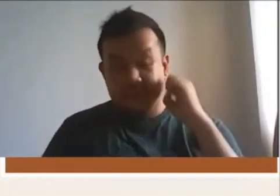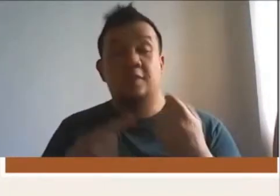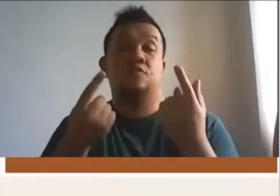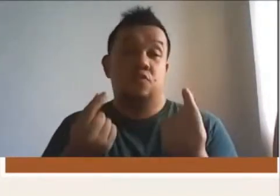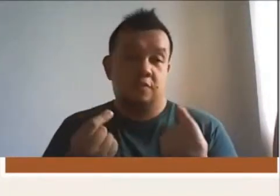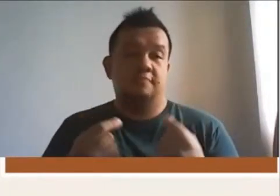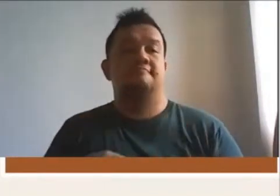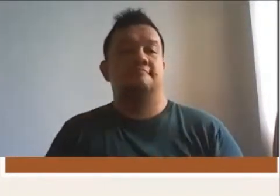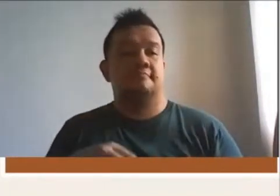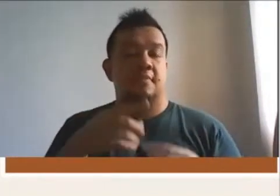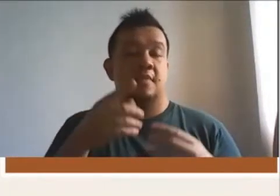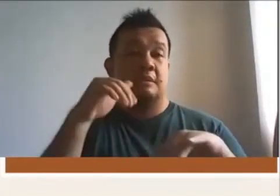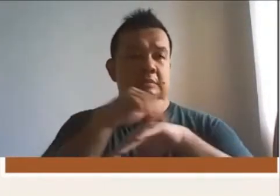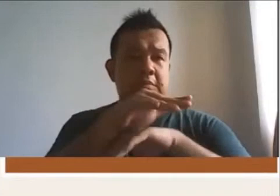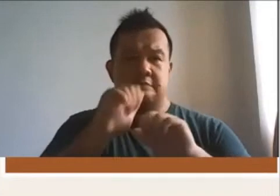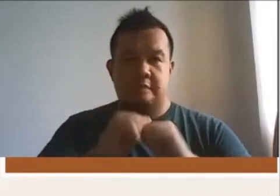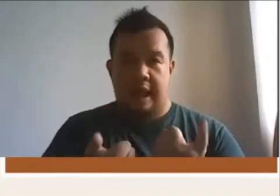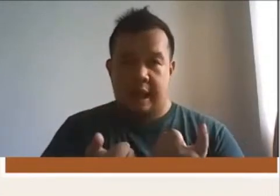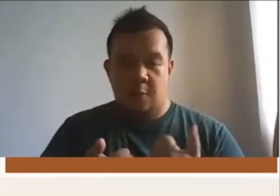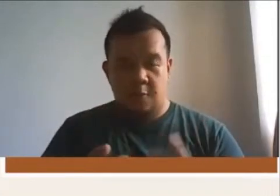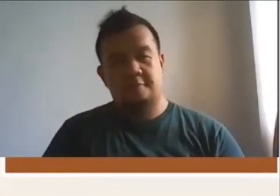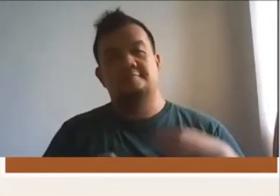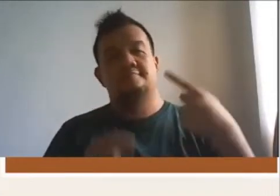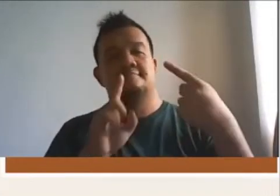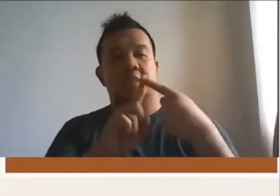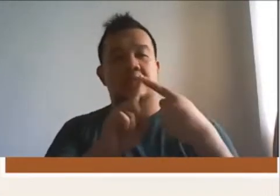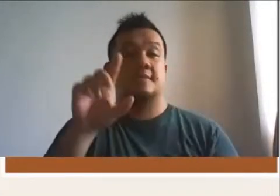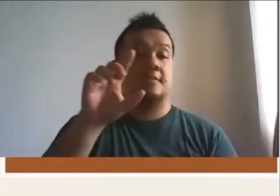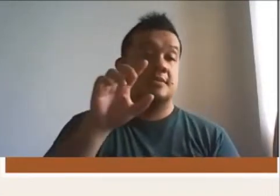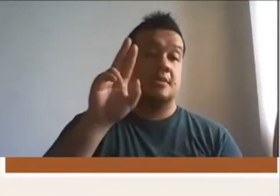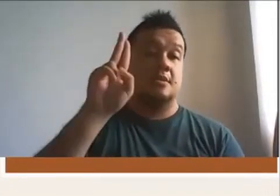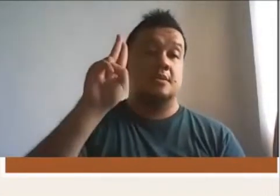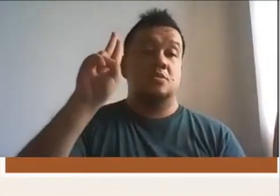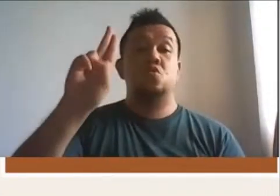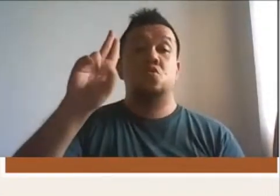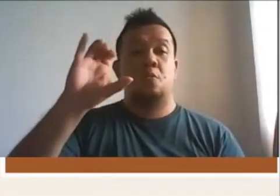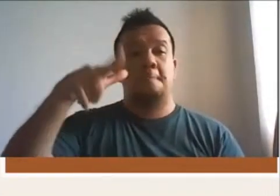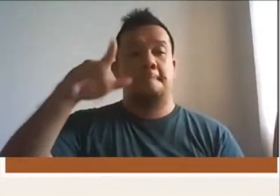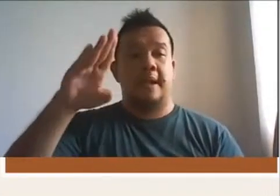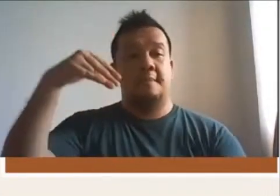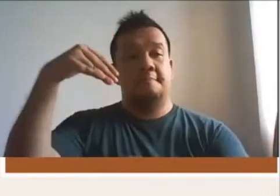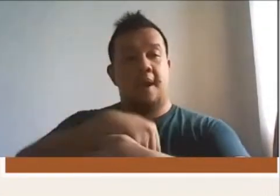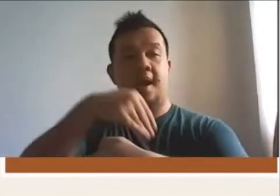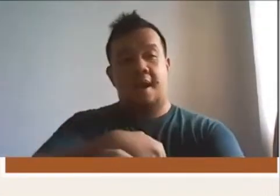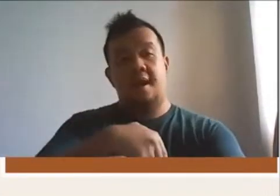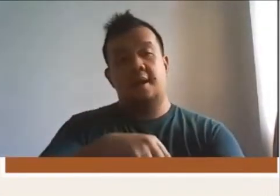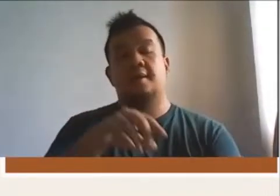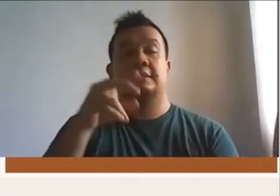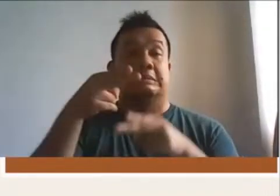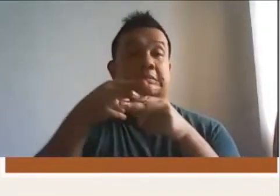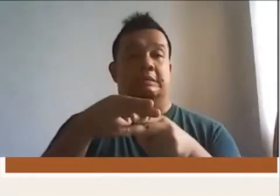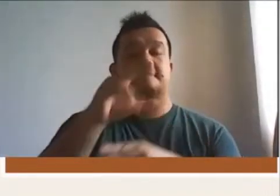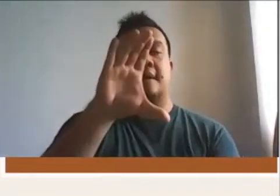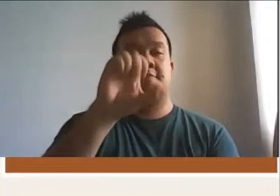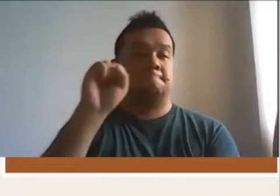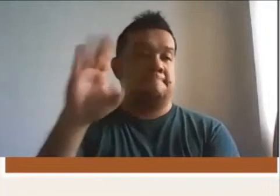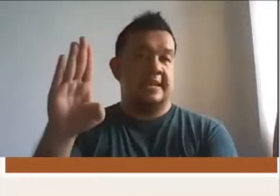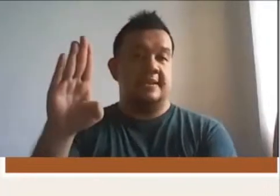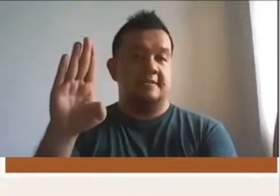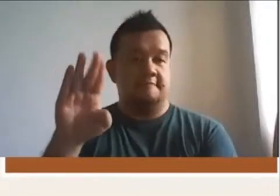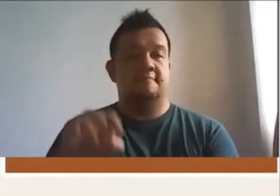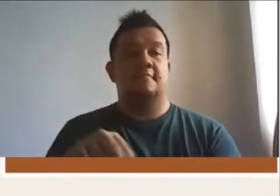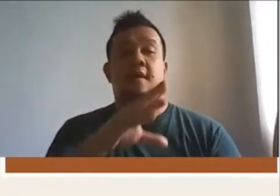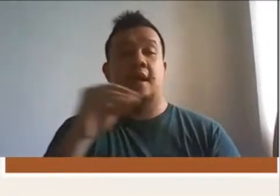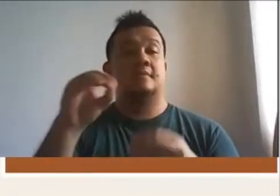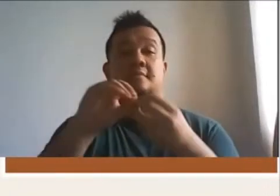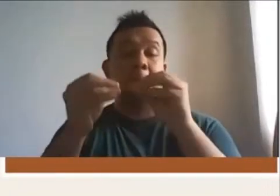Yeah, so how we can through UCPB or just look at the details here. We